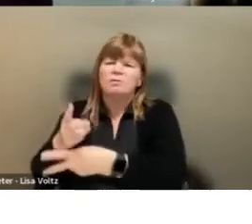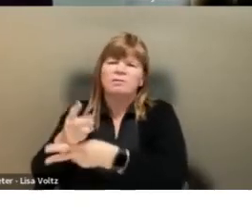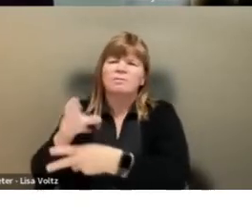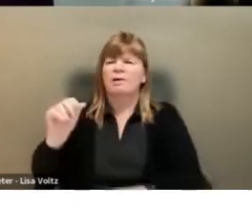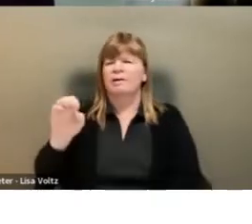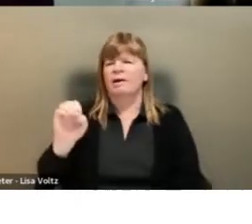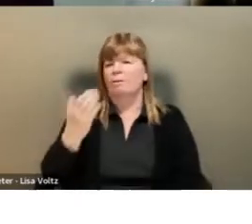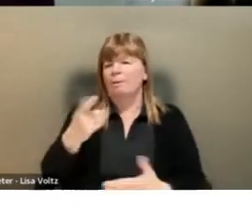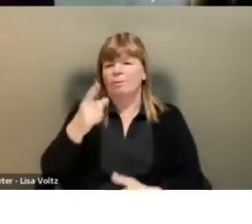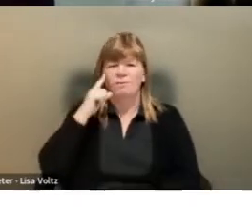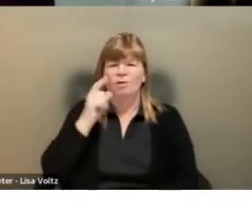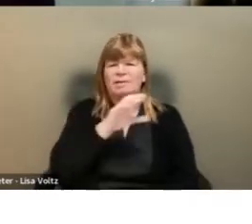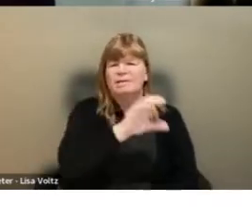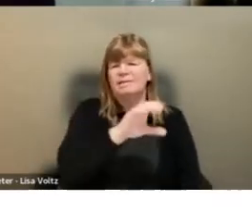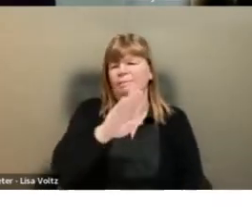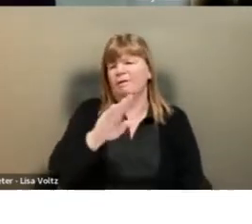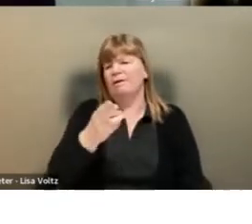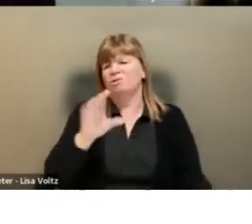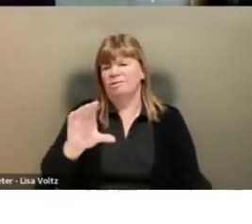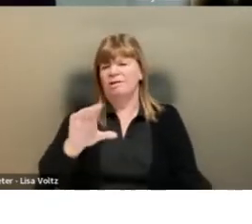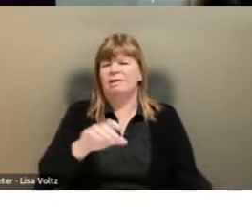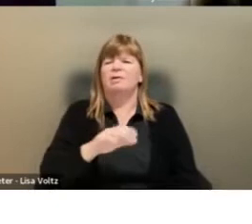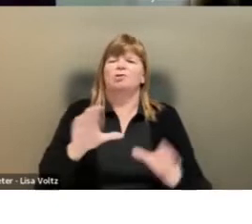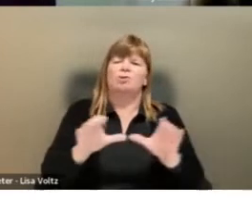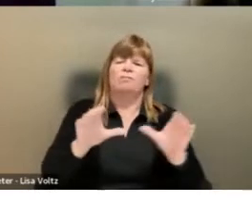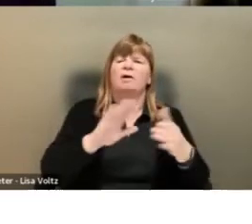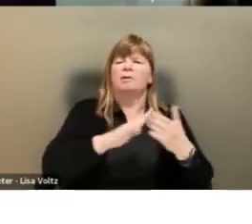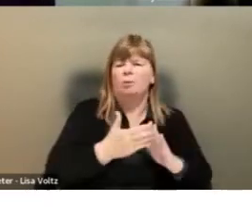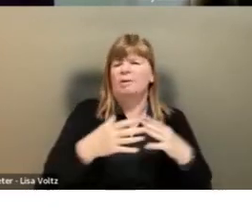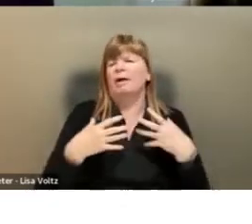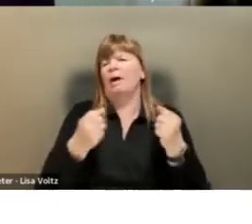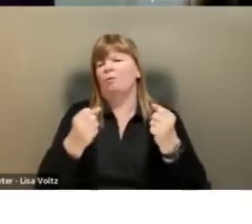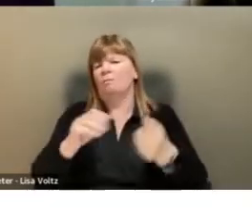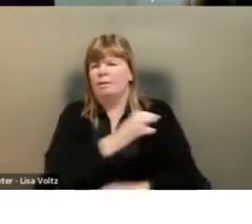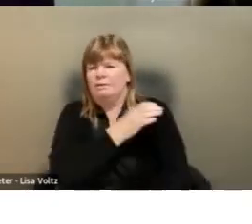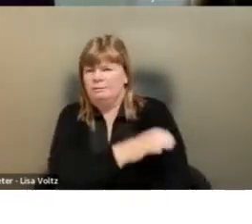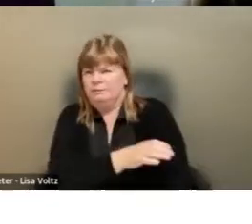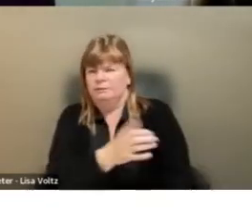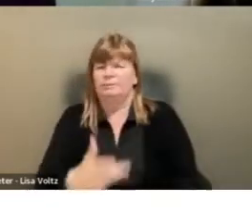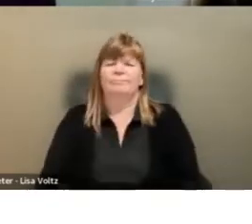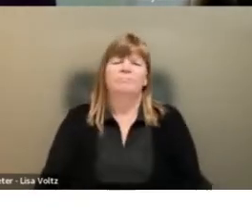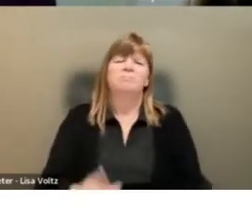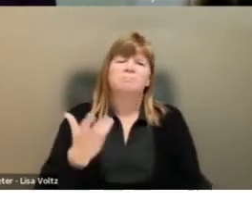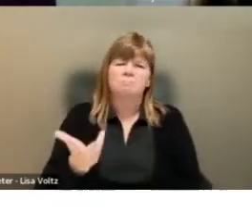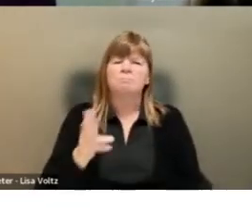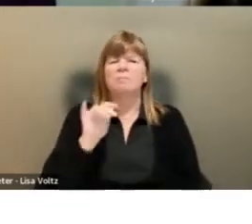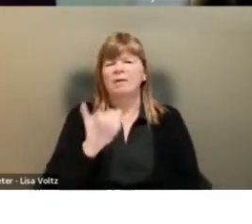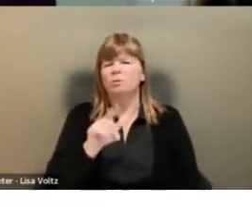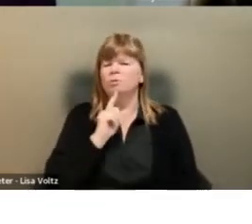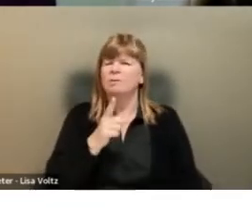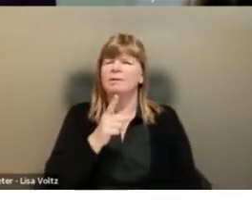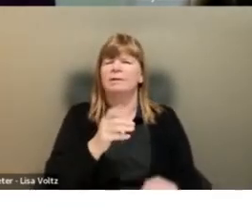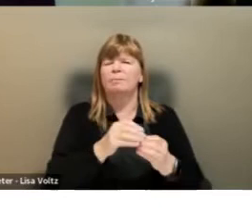about, CCBHC, or Certified Community Behavioral Health Clinics. That really lends itself